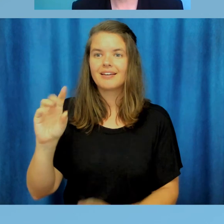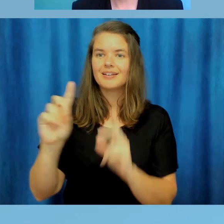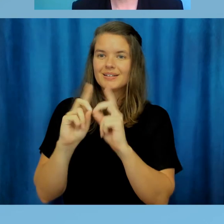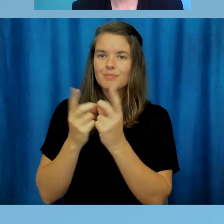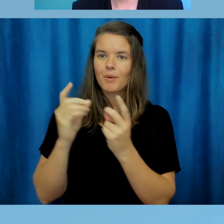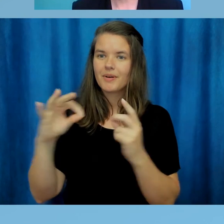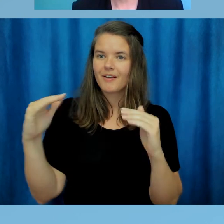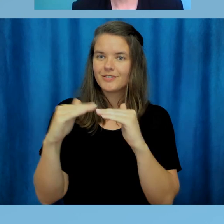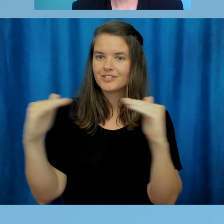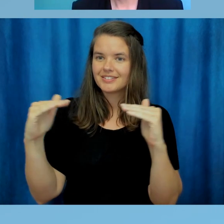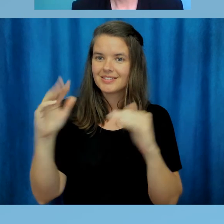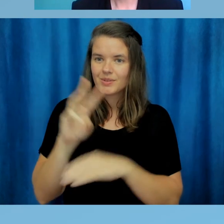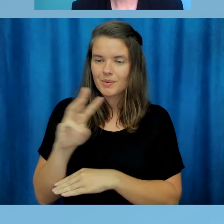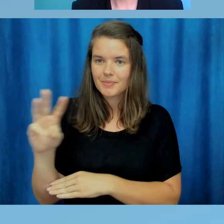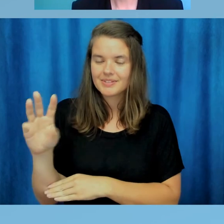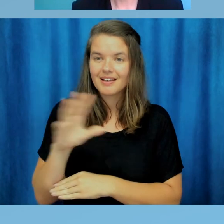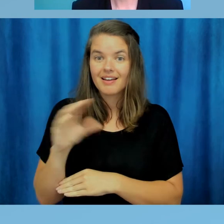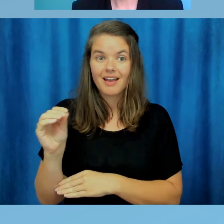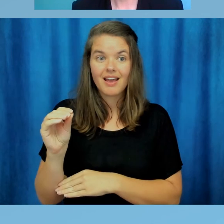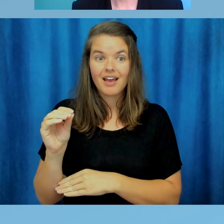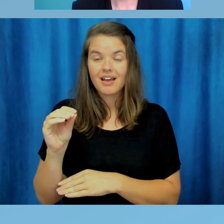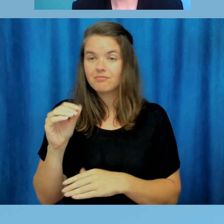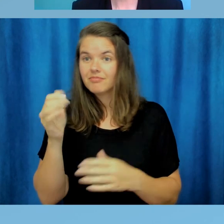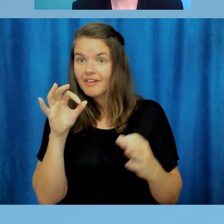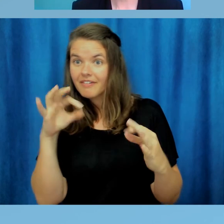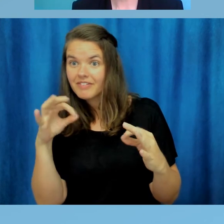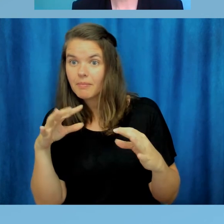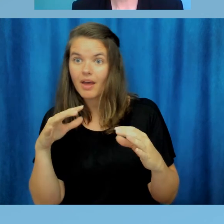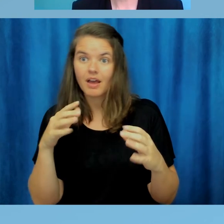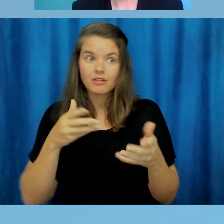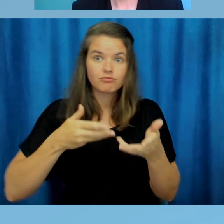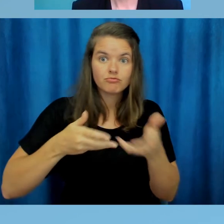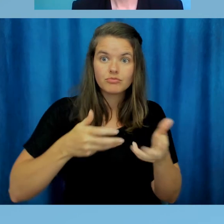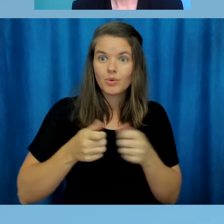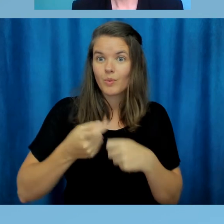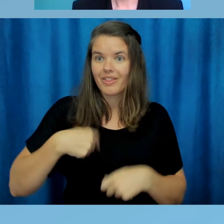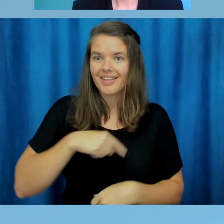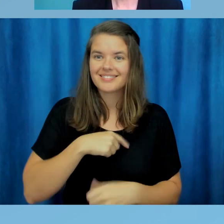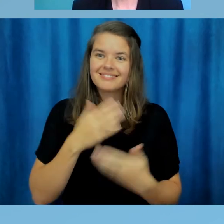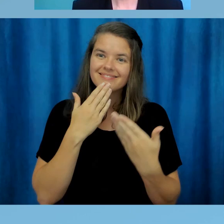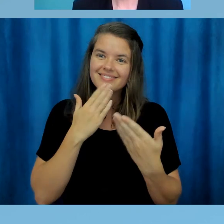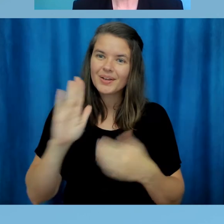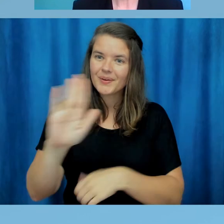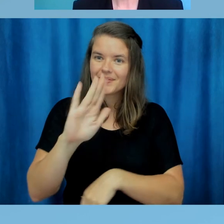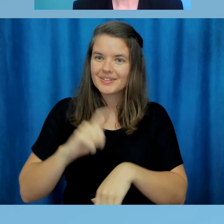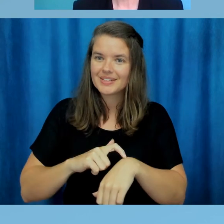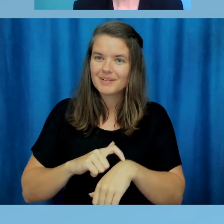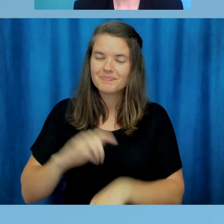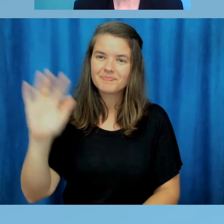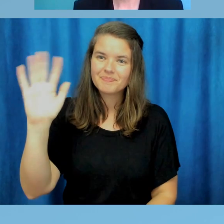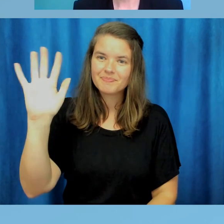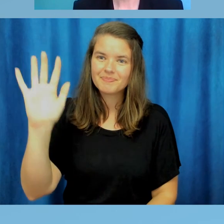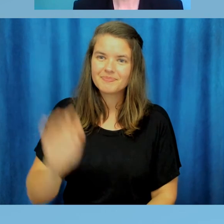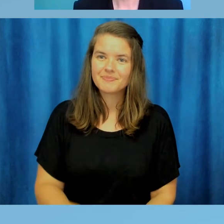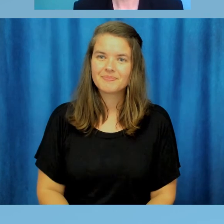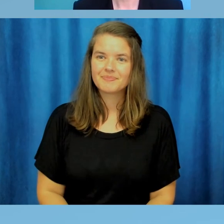Department of Justice website and send us any feedback that you may have. I thank you for your time and goodbye.